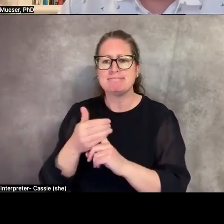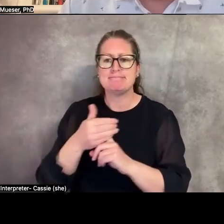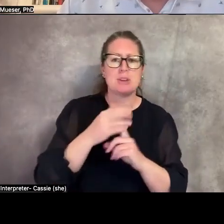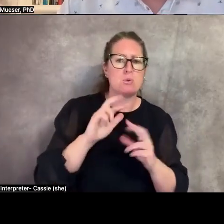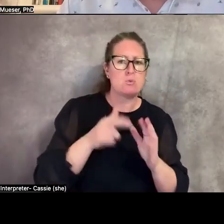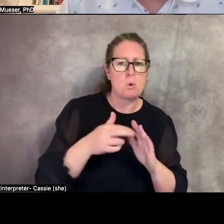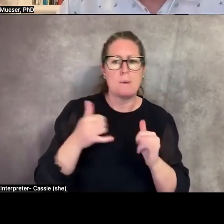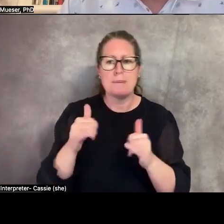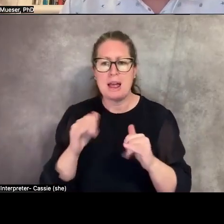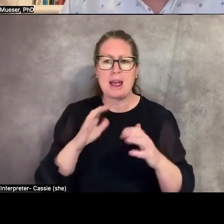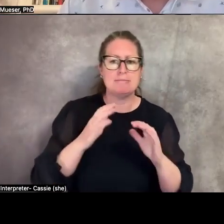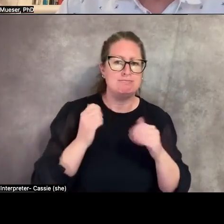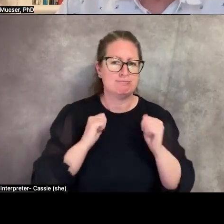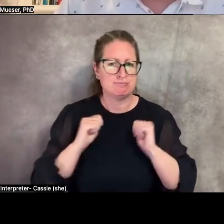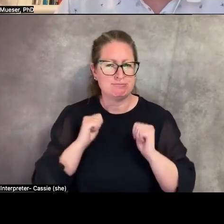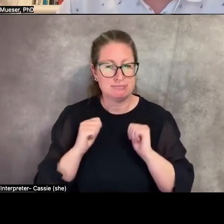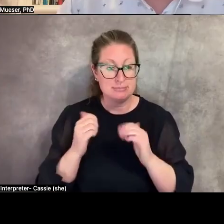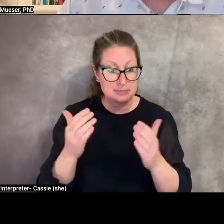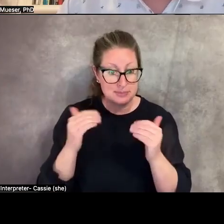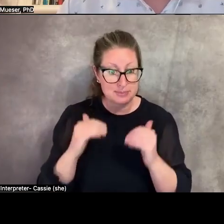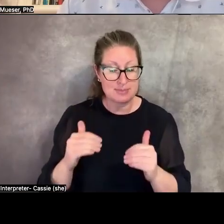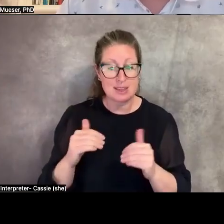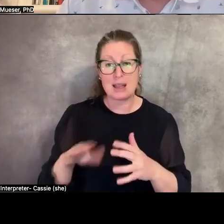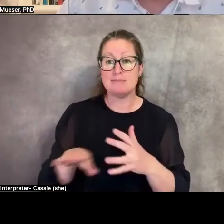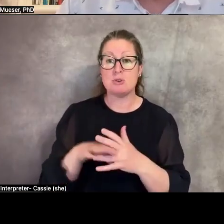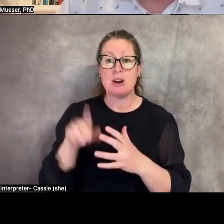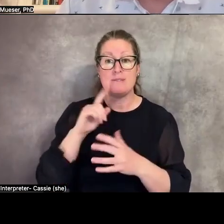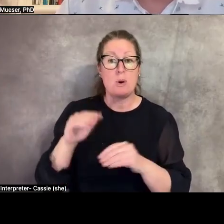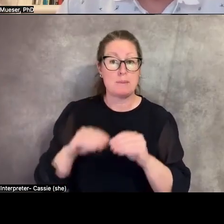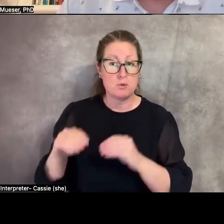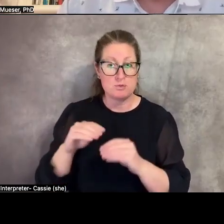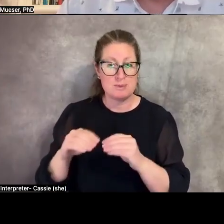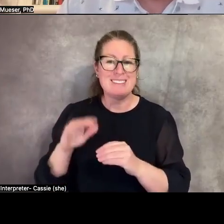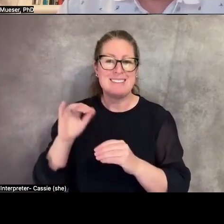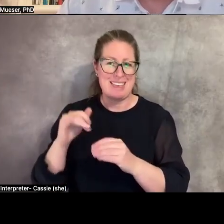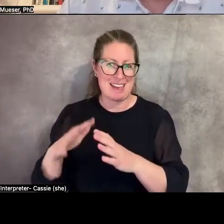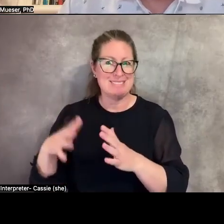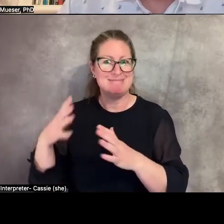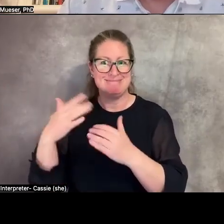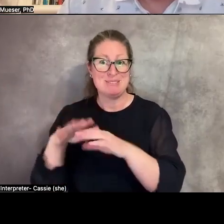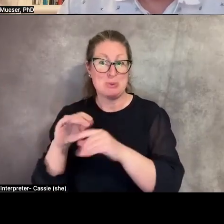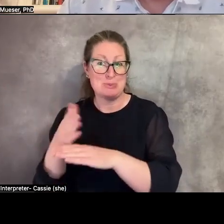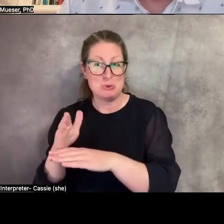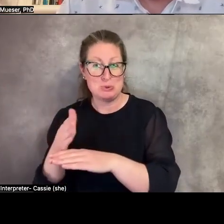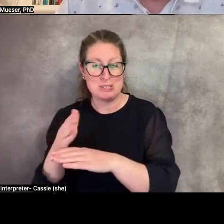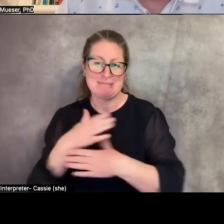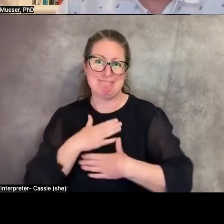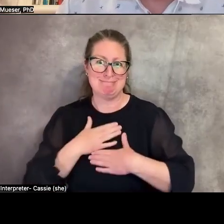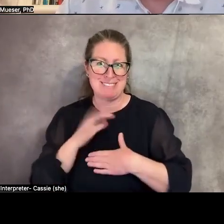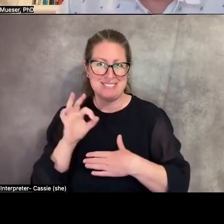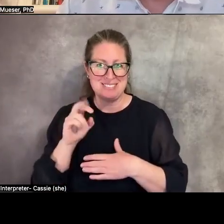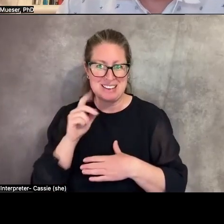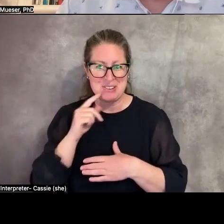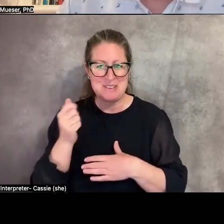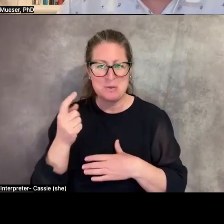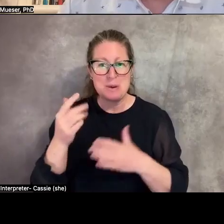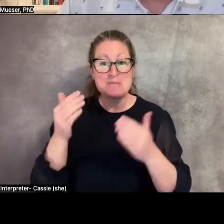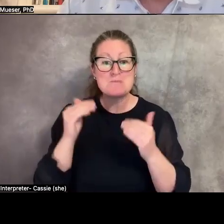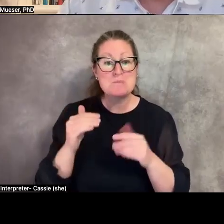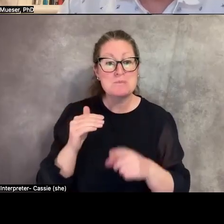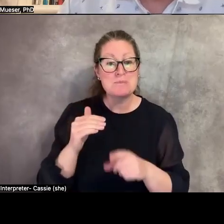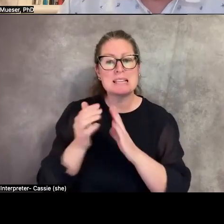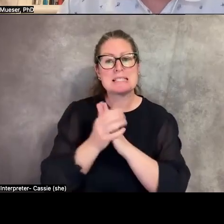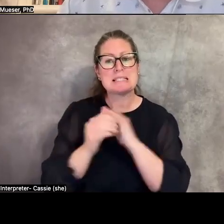that. There's then a movement break, which is done to music, quite a bit of fun for everybody involved. There's then some